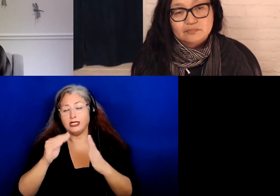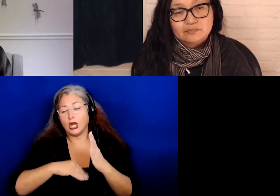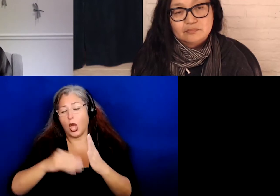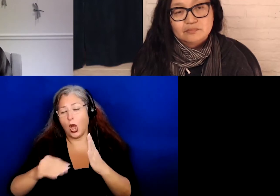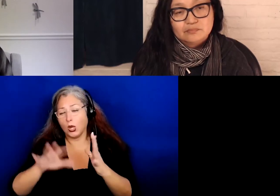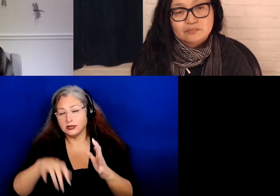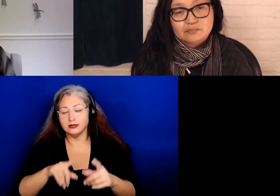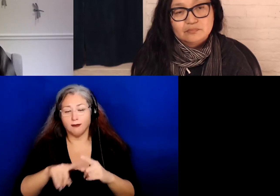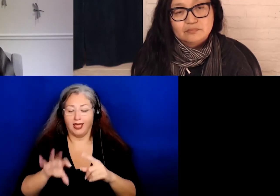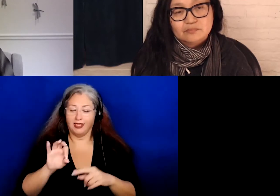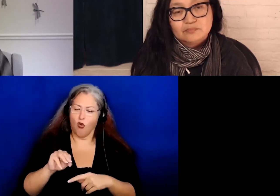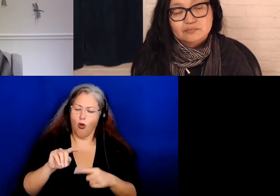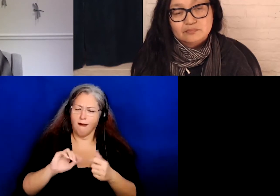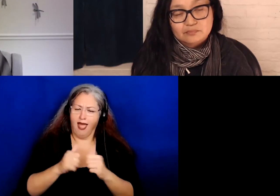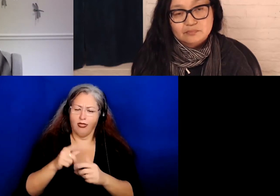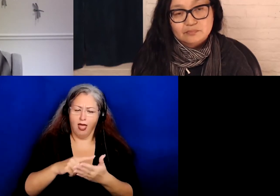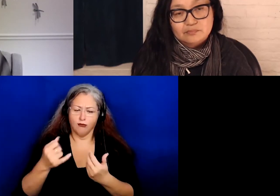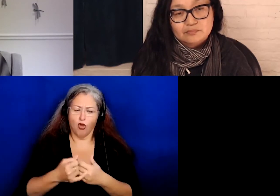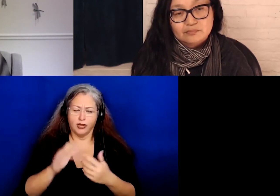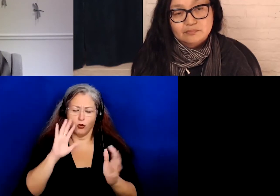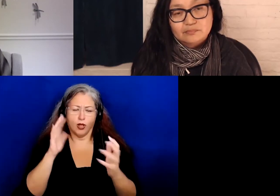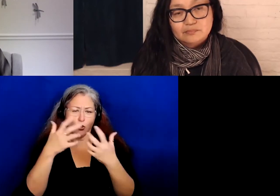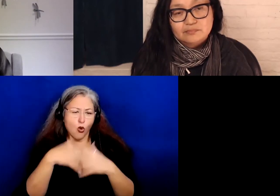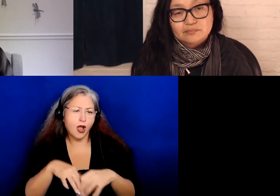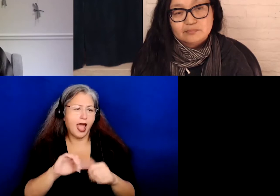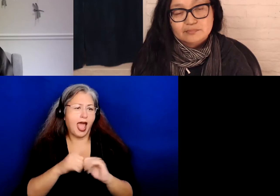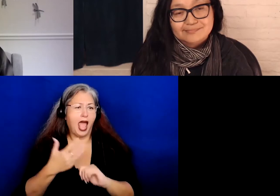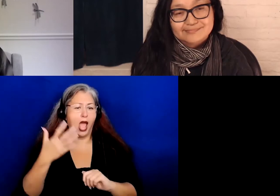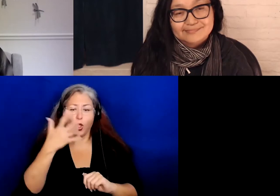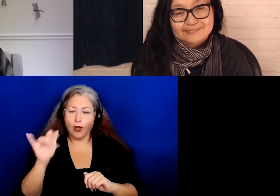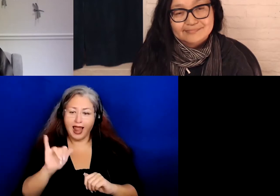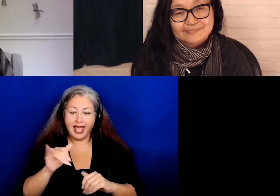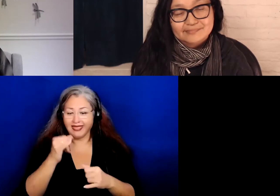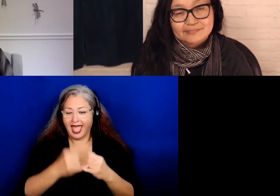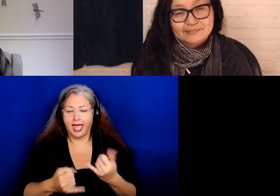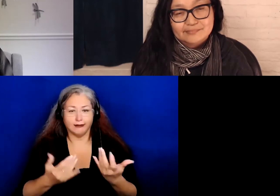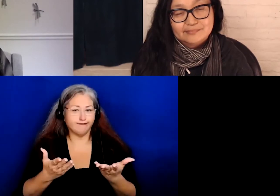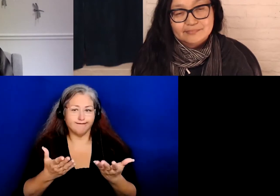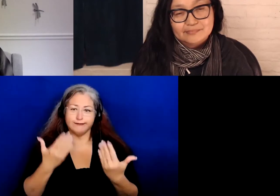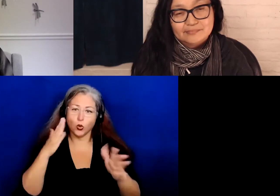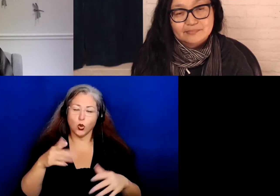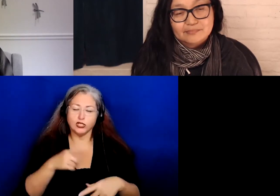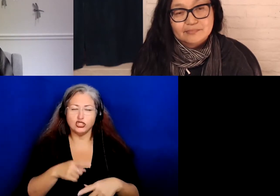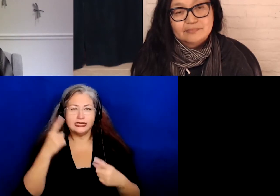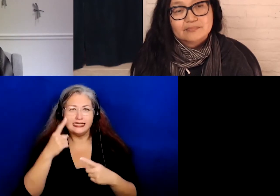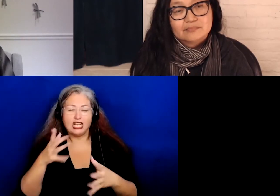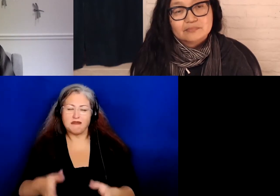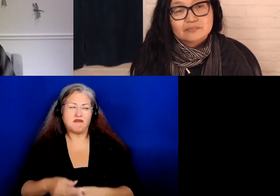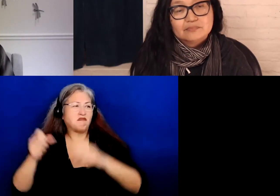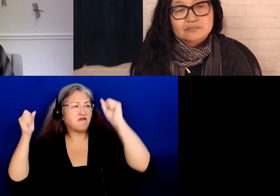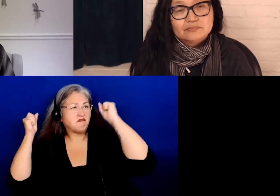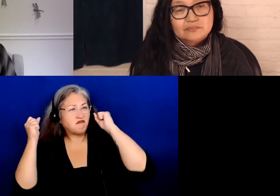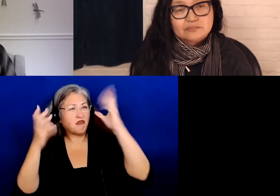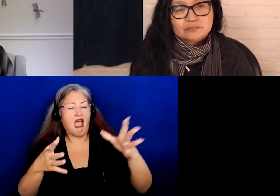form of the thing, how the project would come together, how it would take, eluded her. At one point, she considered throwing everything against the wall, or rather